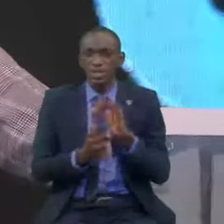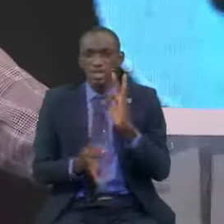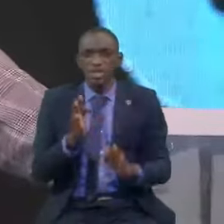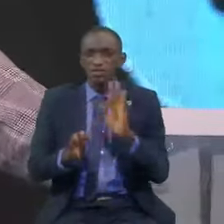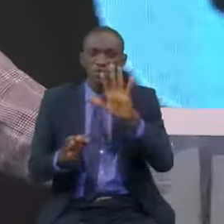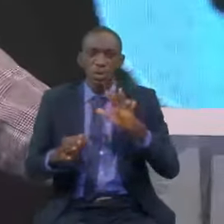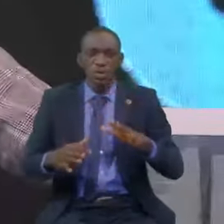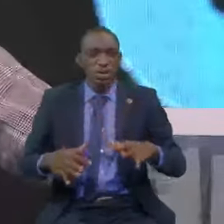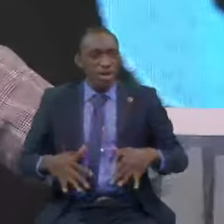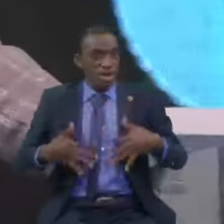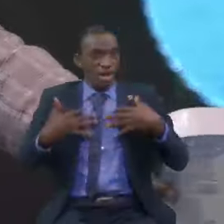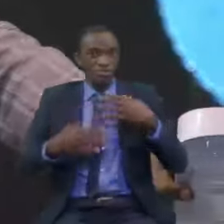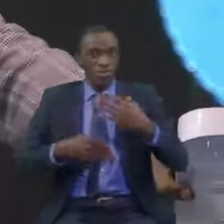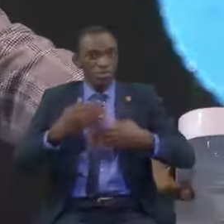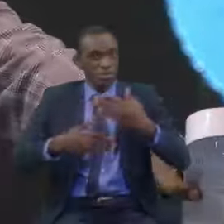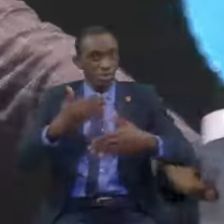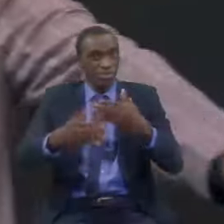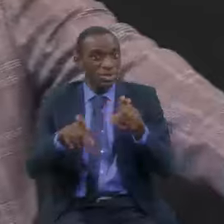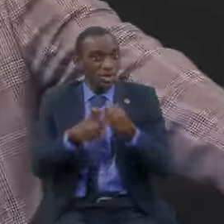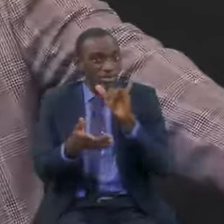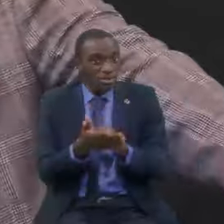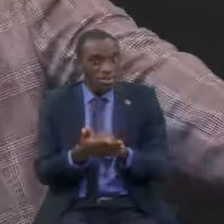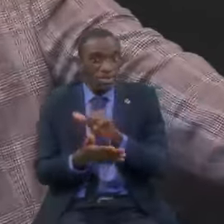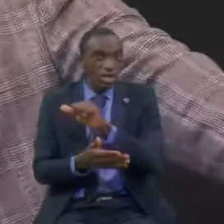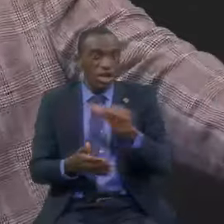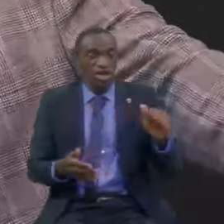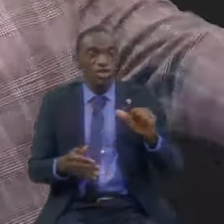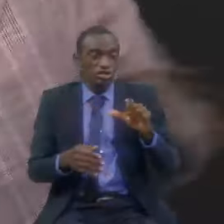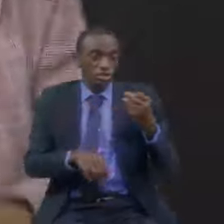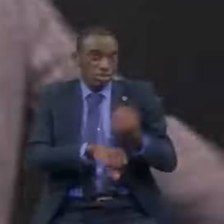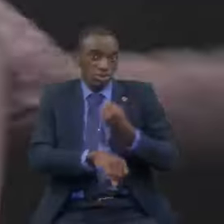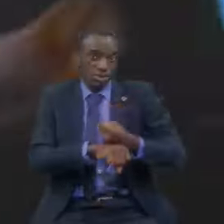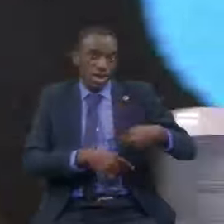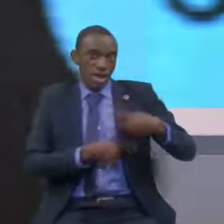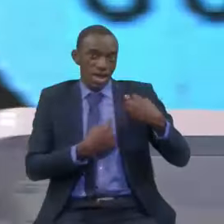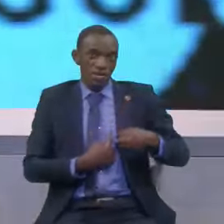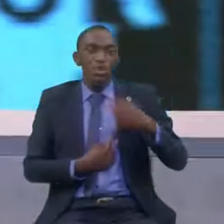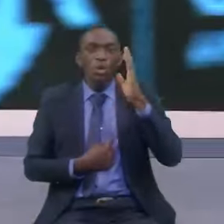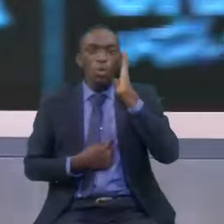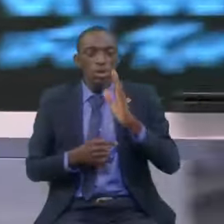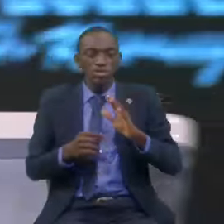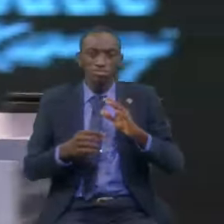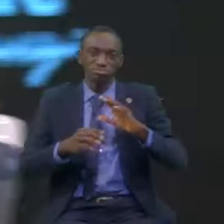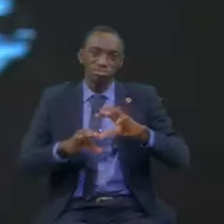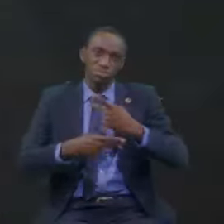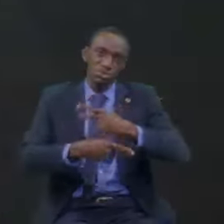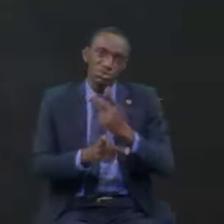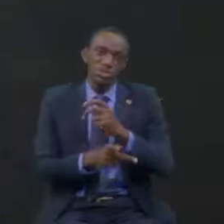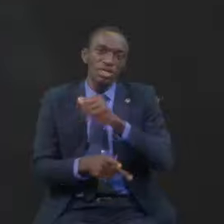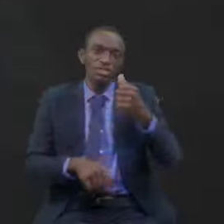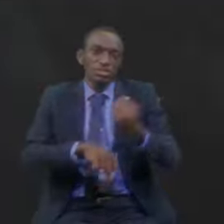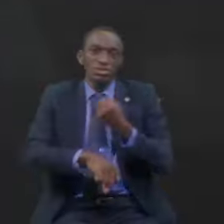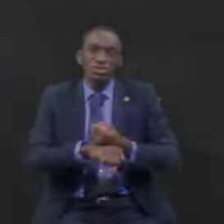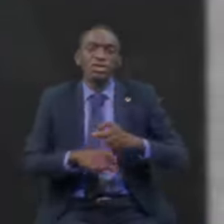stony heart will produce a stony life. A stubborn heart will produce